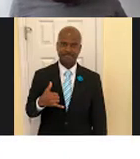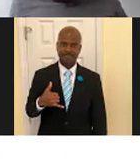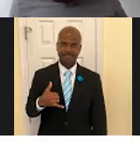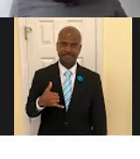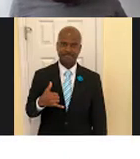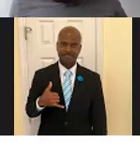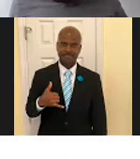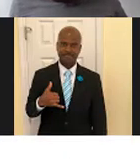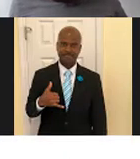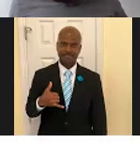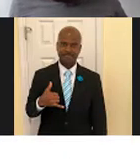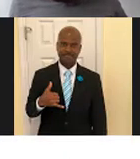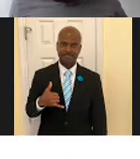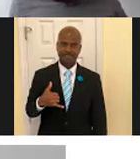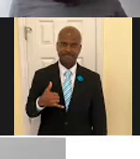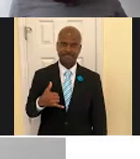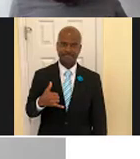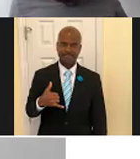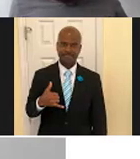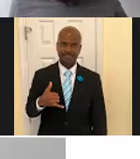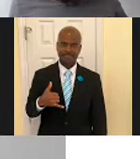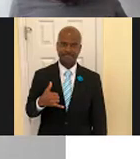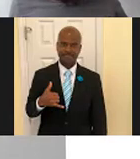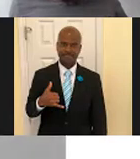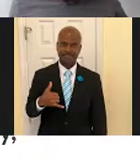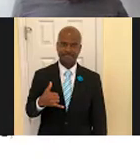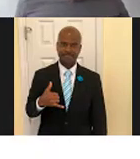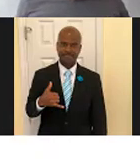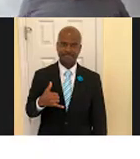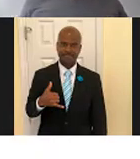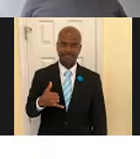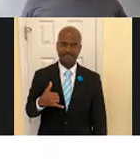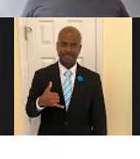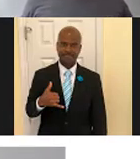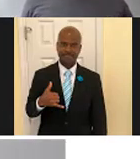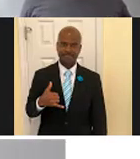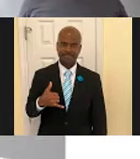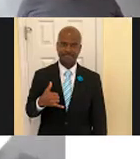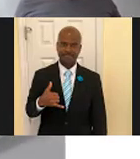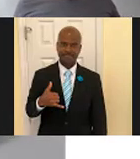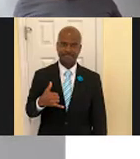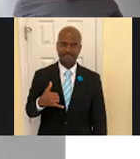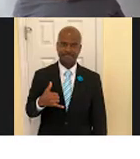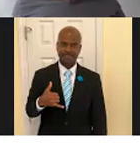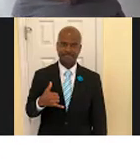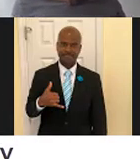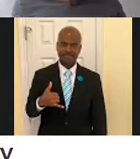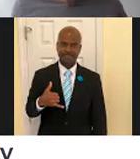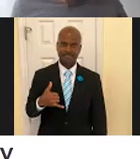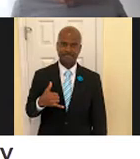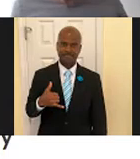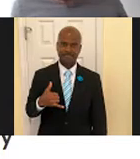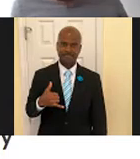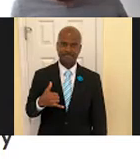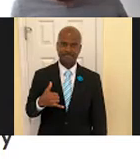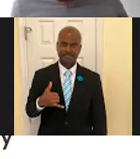pre-K through 12th grade. So I know So I just want to let you all know that there are lessons that kind of